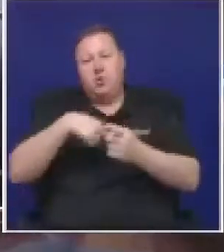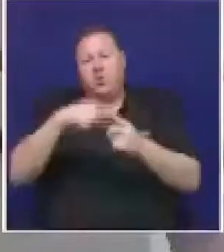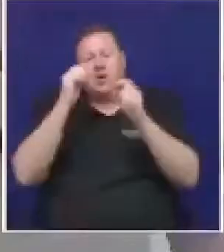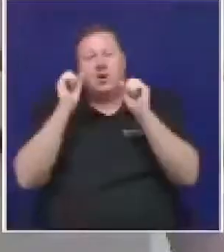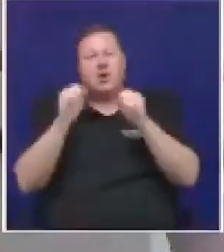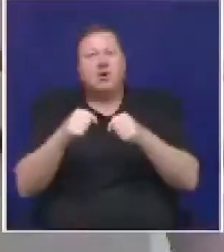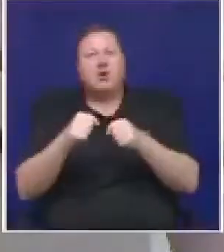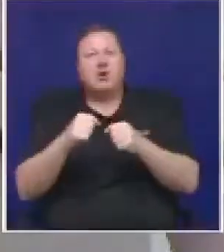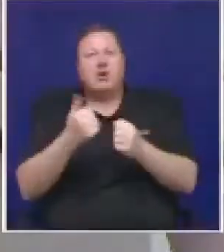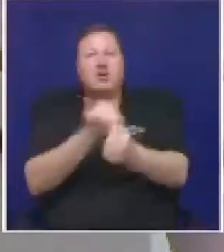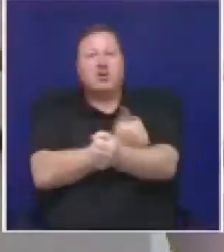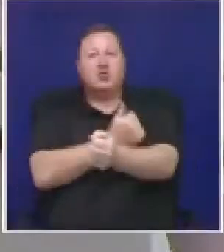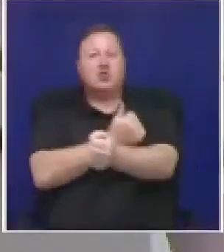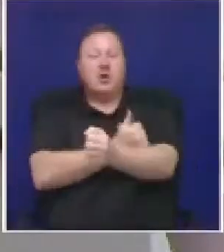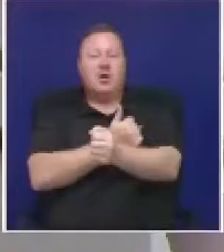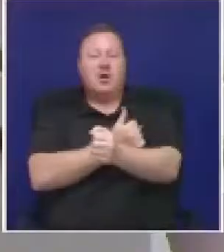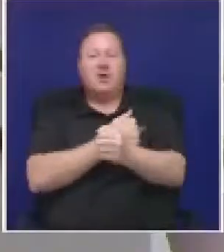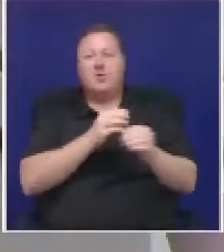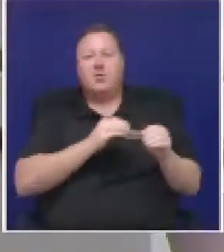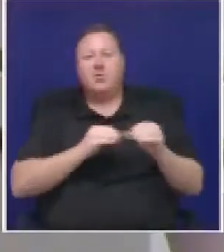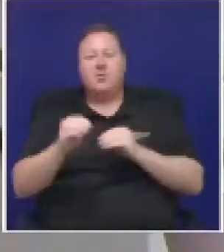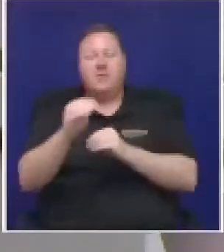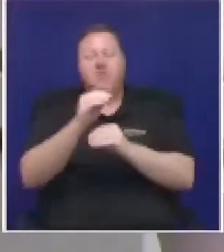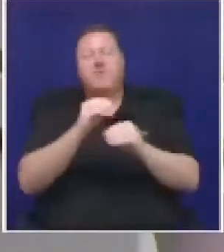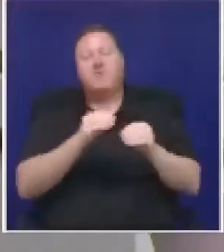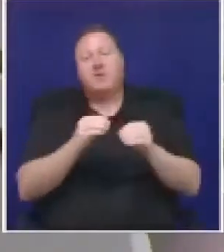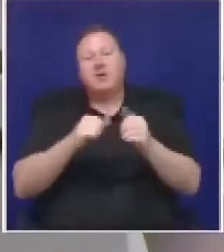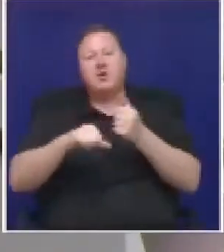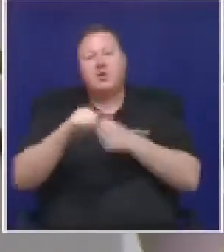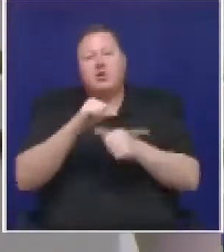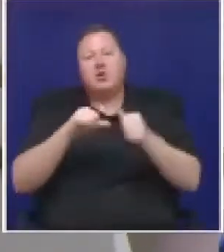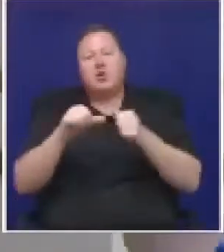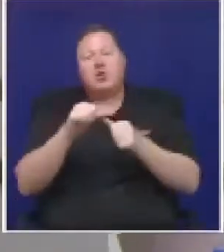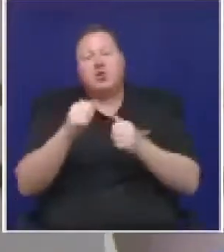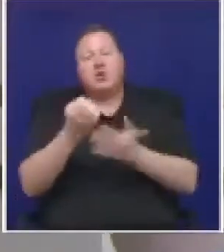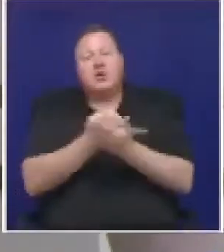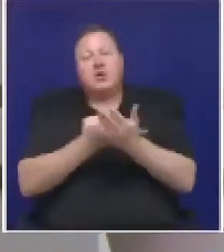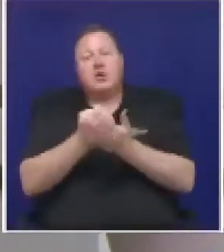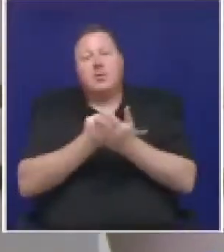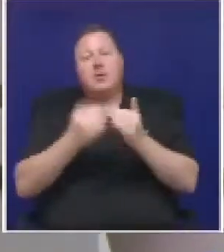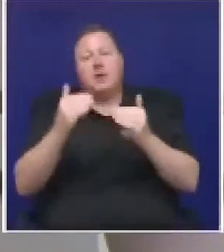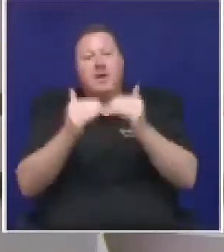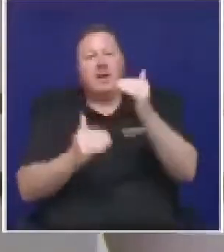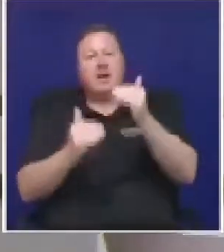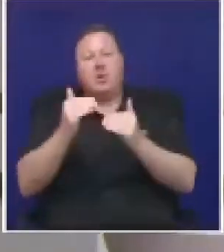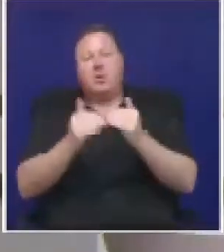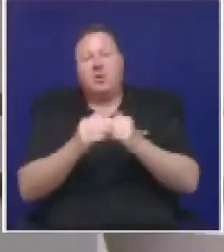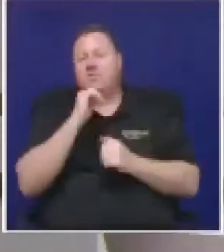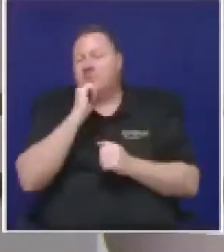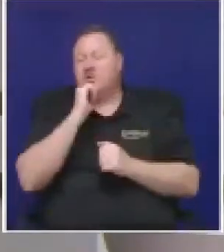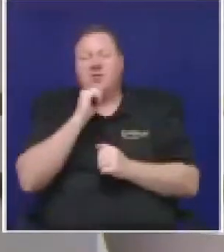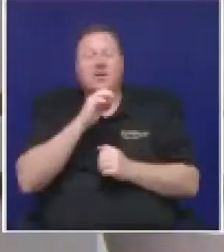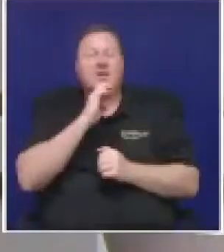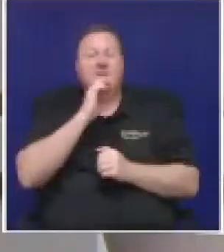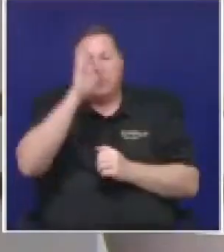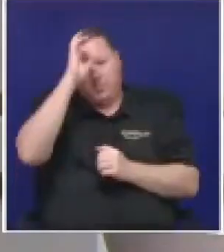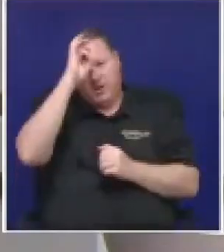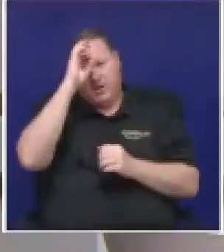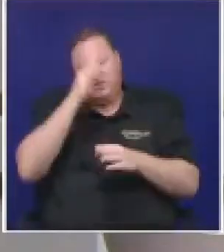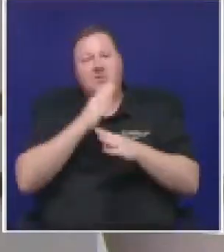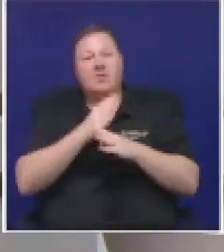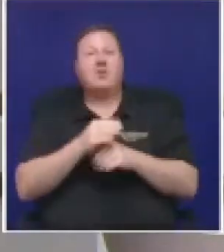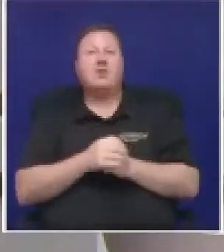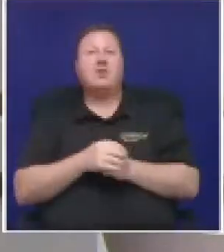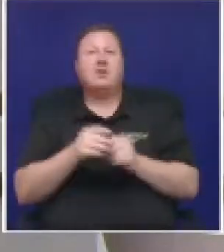drug trafficking is largely driven by socio-economic inequalities, lack of law enforcement, and transnational